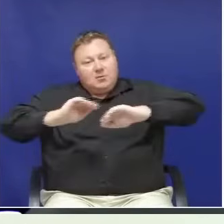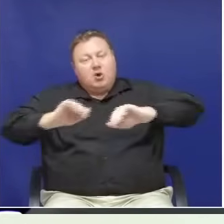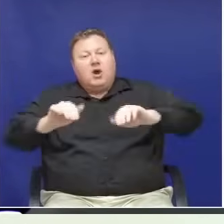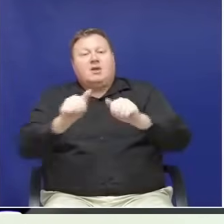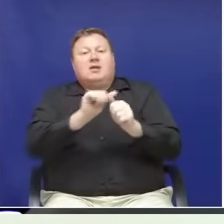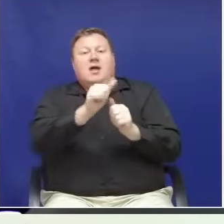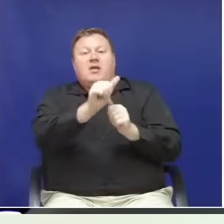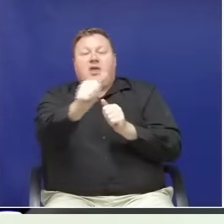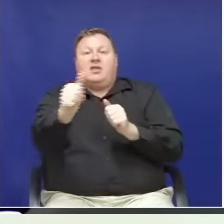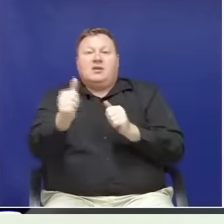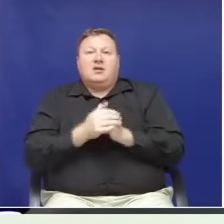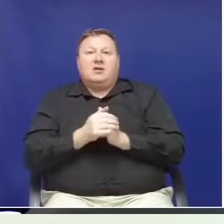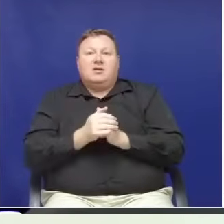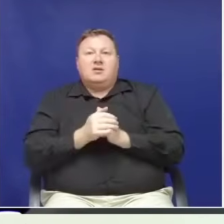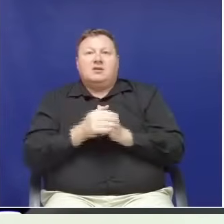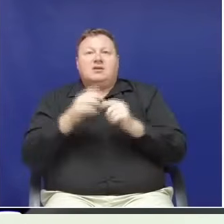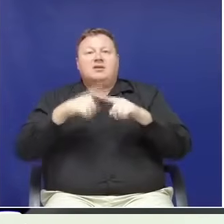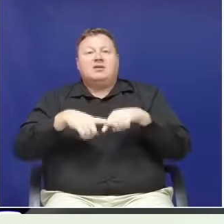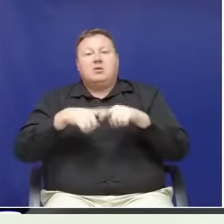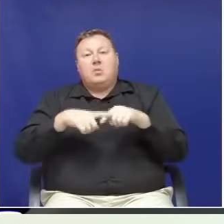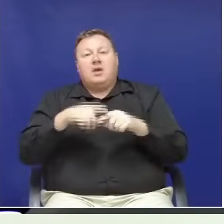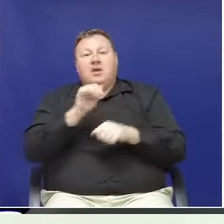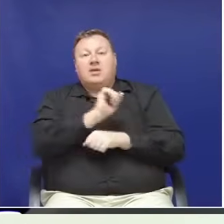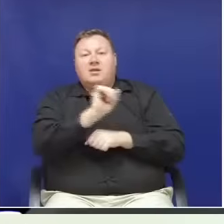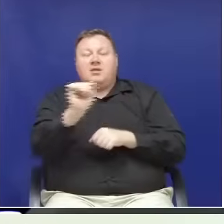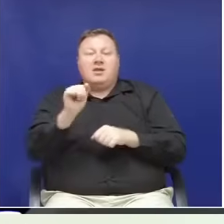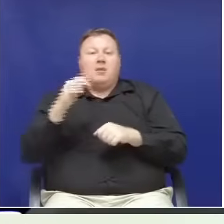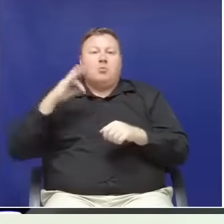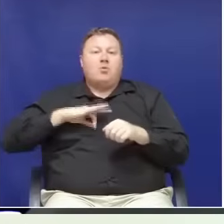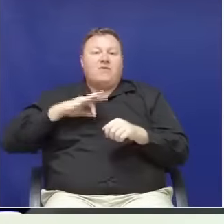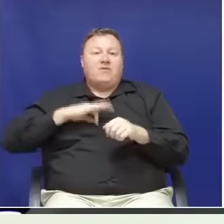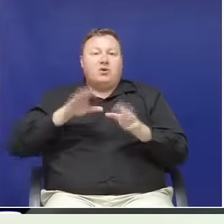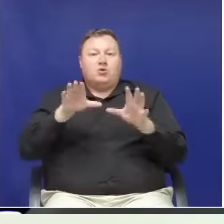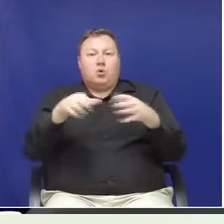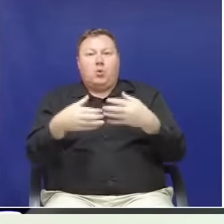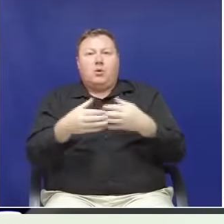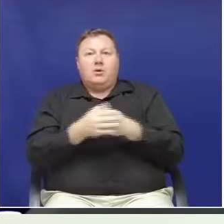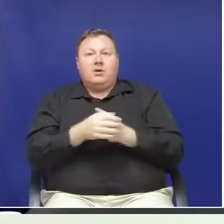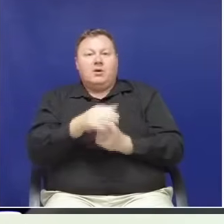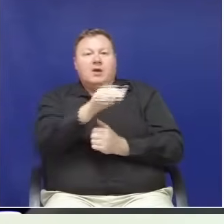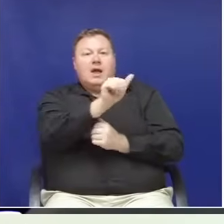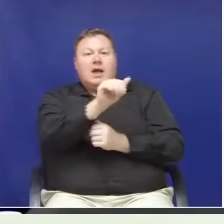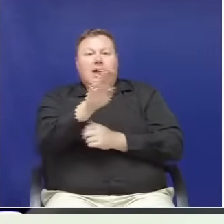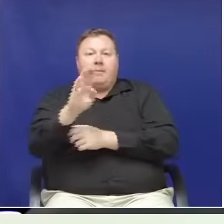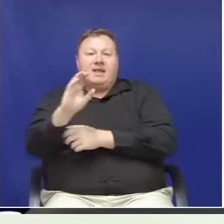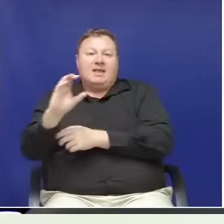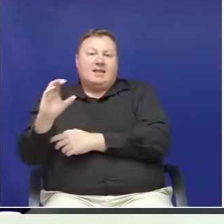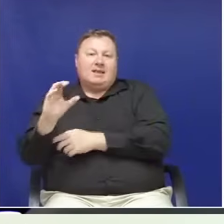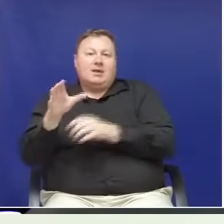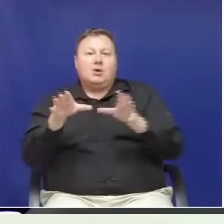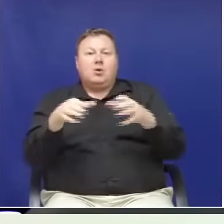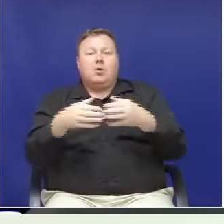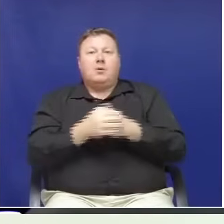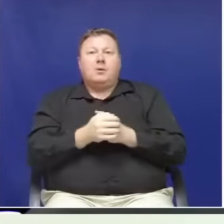and detained separately according to their privilege groups, which is A, B, and C groups, and their